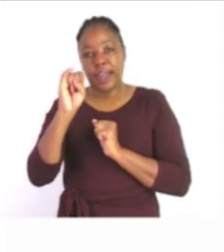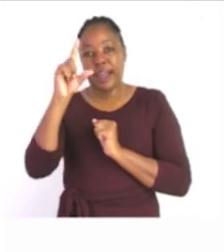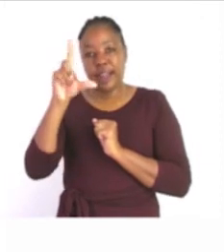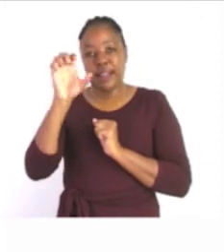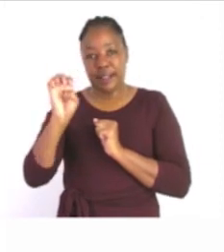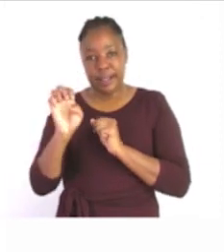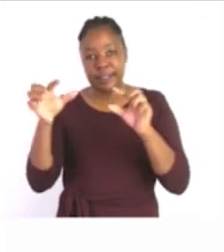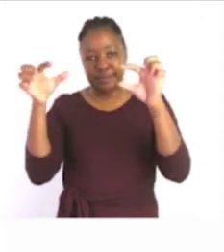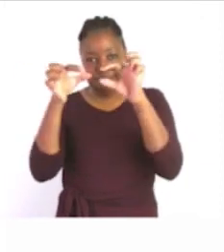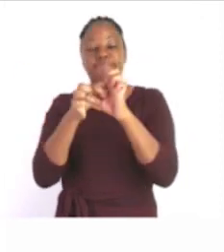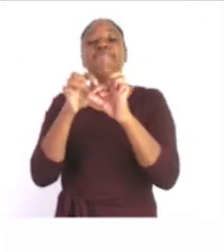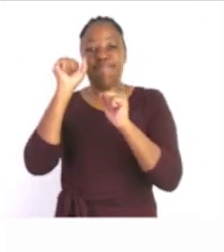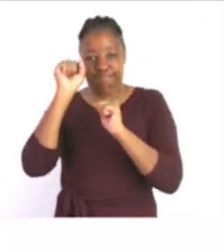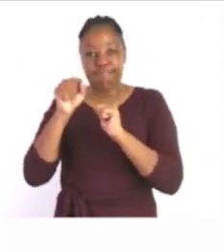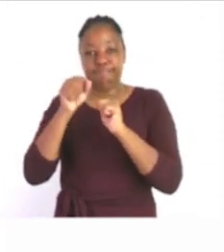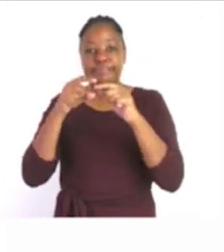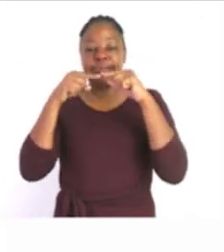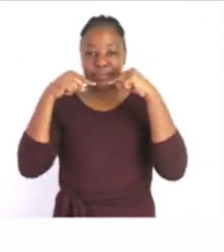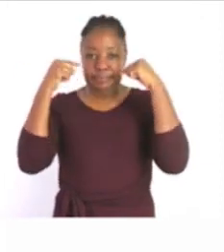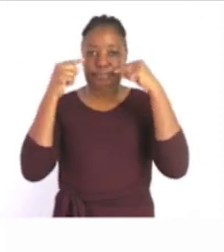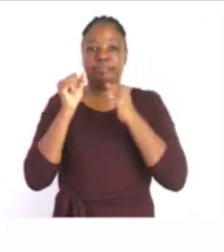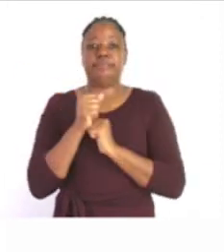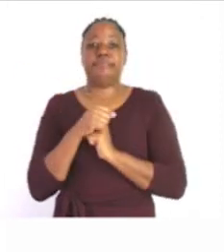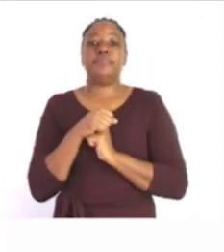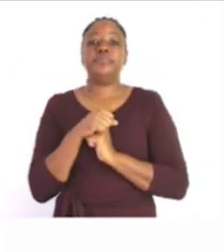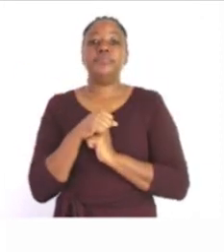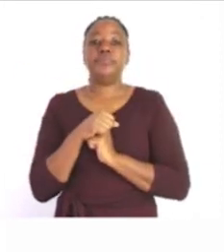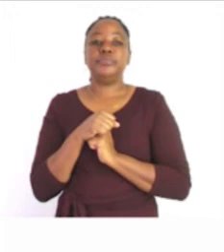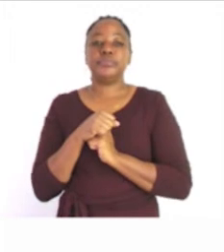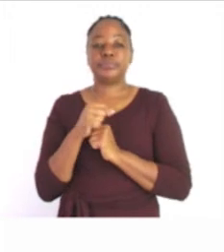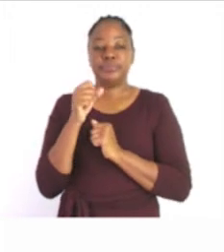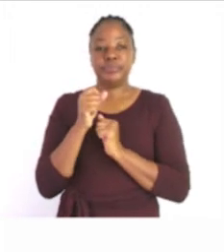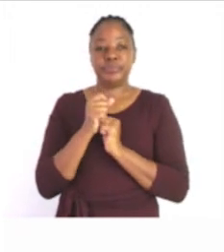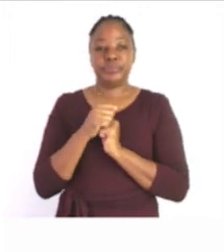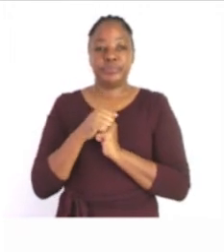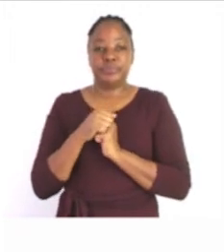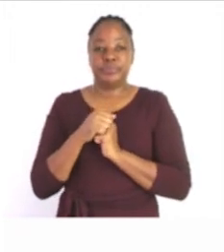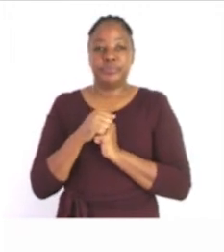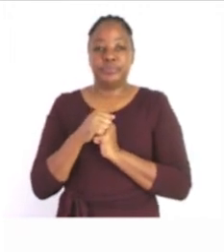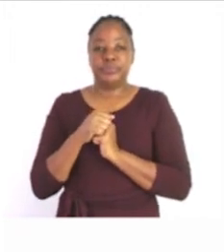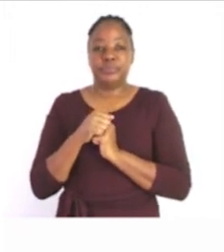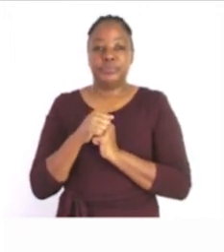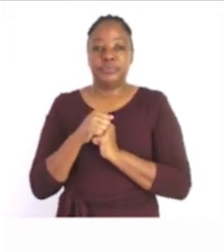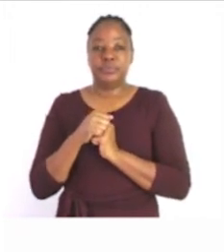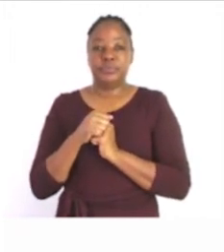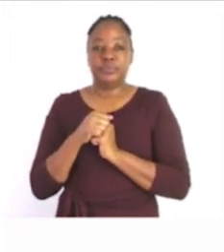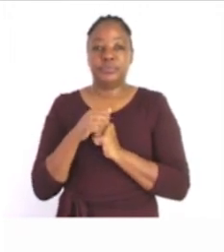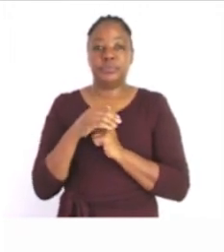we cannot use sm again. Let's do one more together. We have the